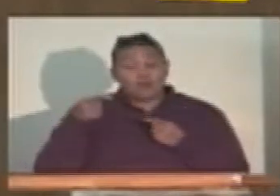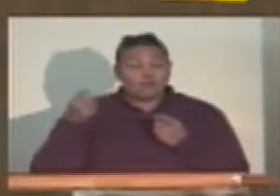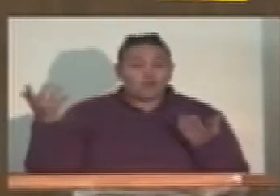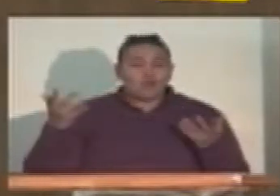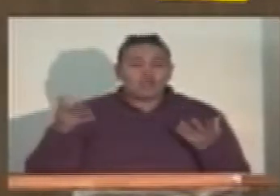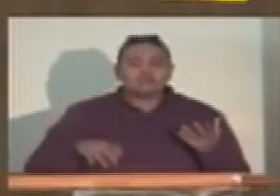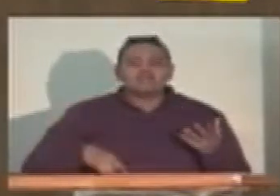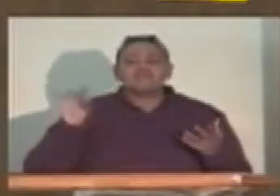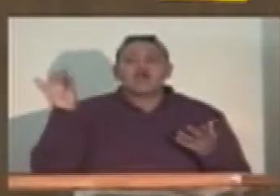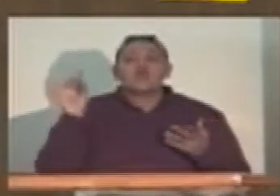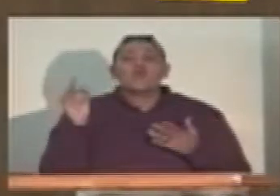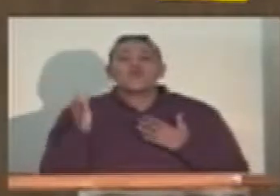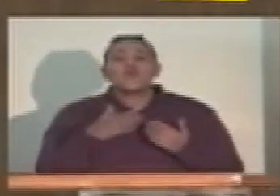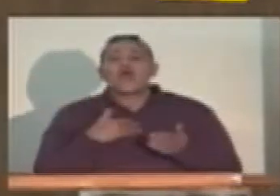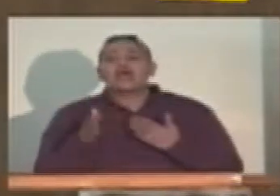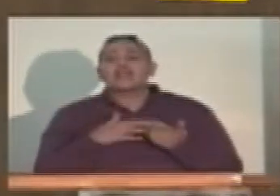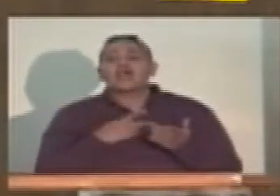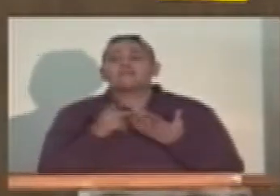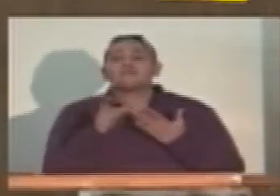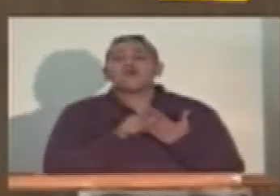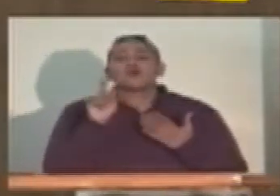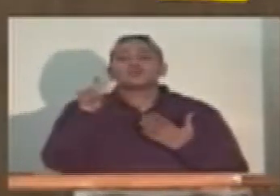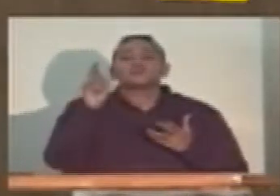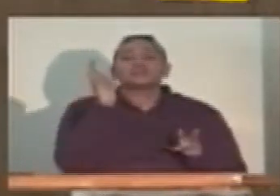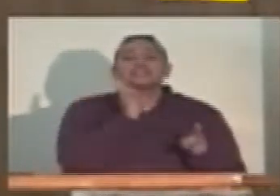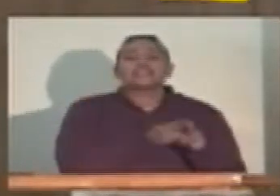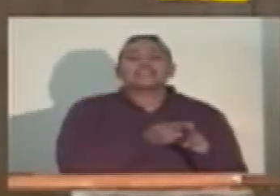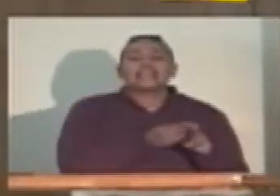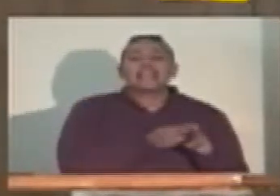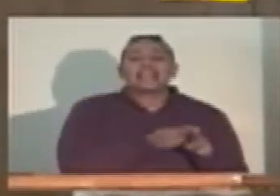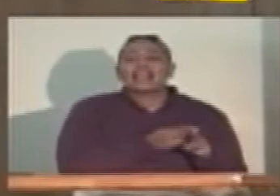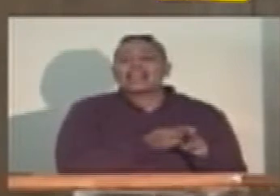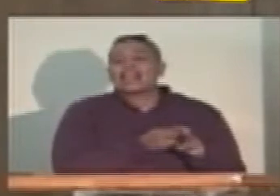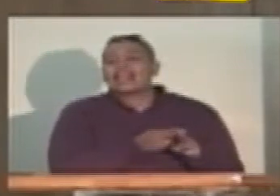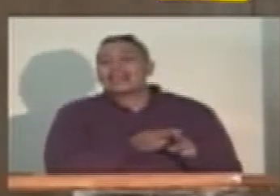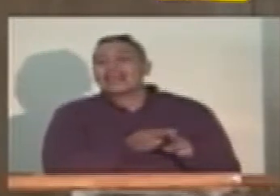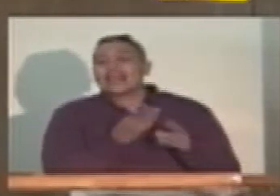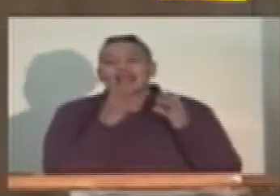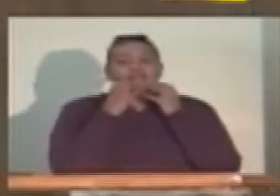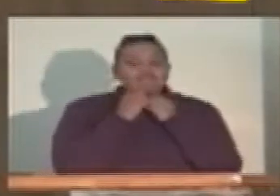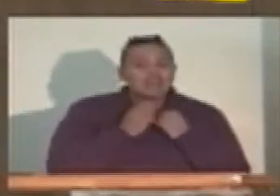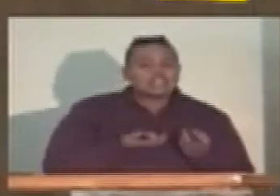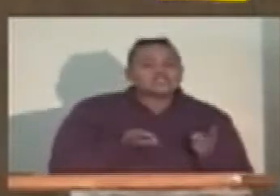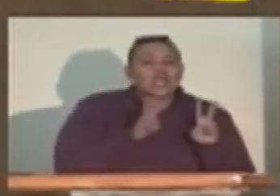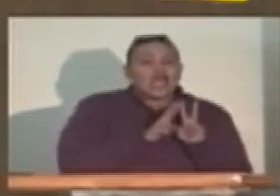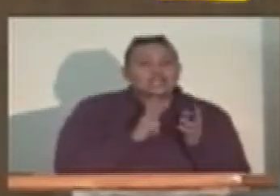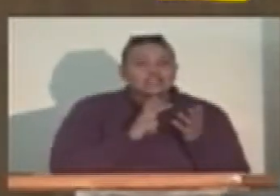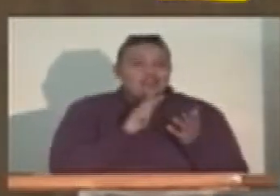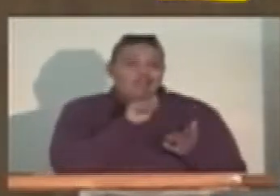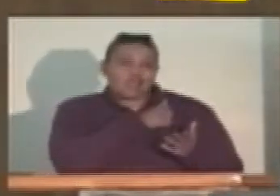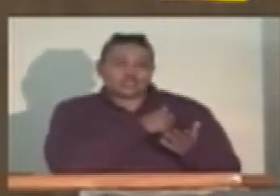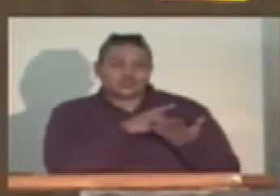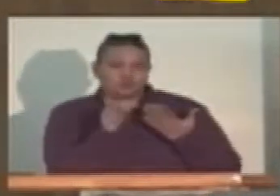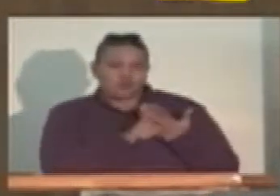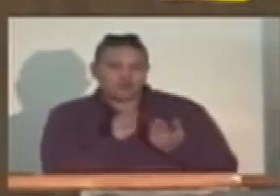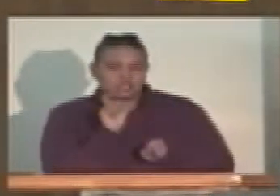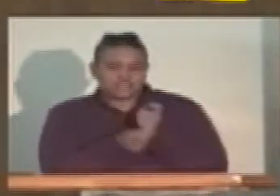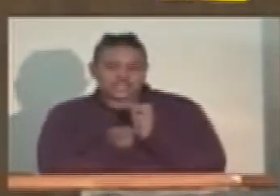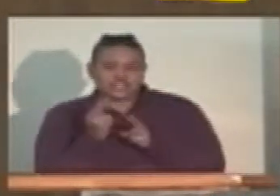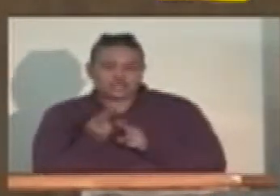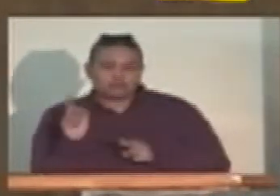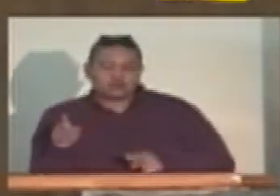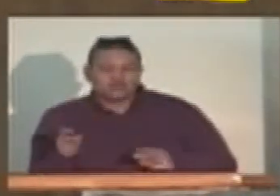To find out whether or not the program should be named to recall a Values and Attitudes program. I say, Mr.